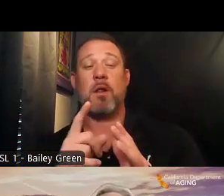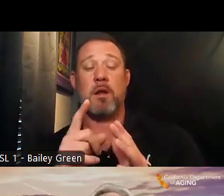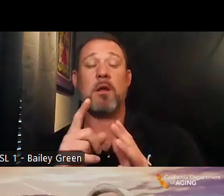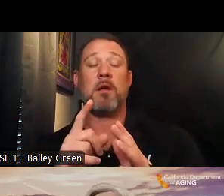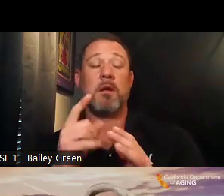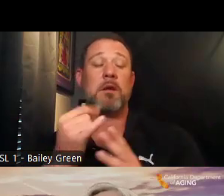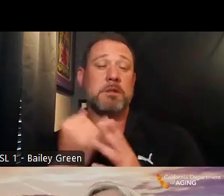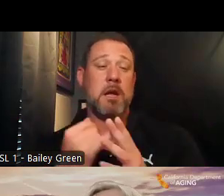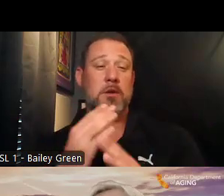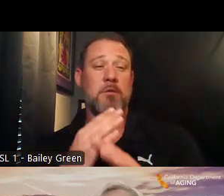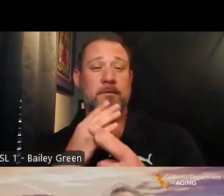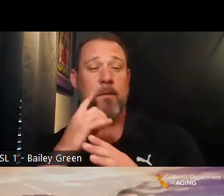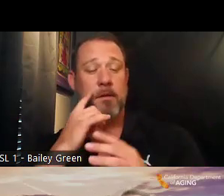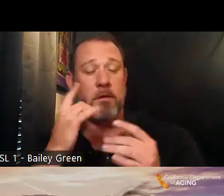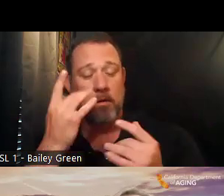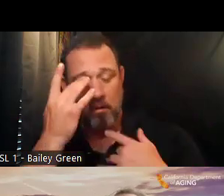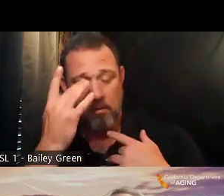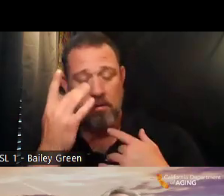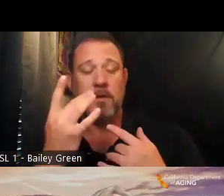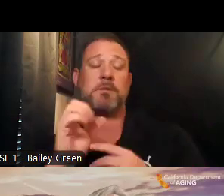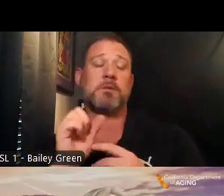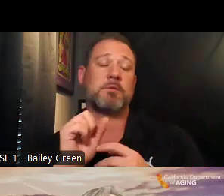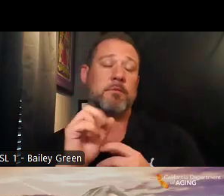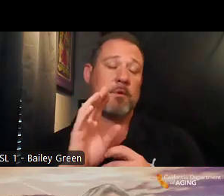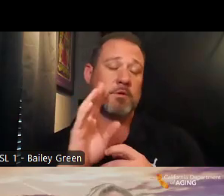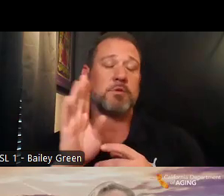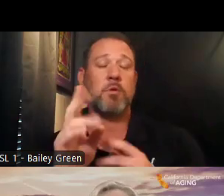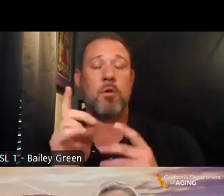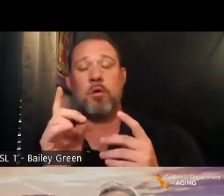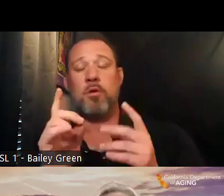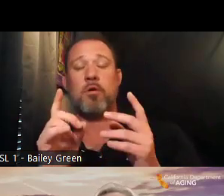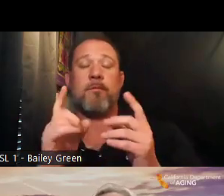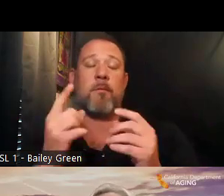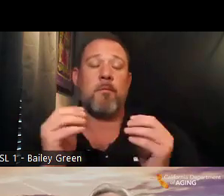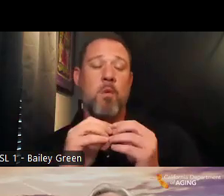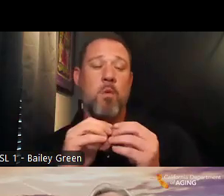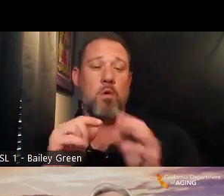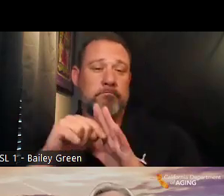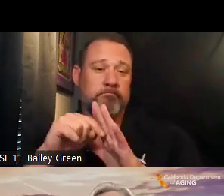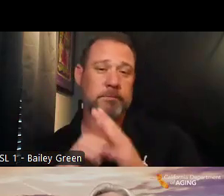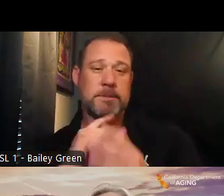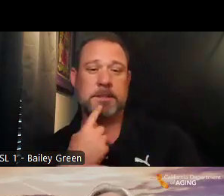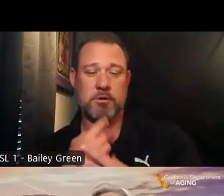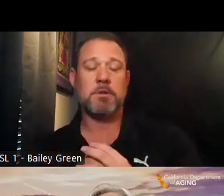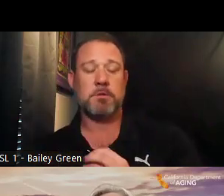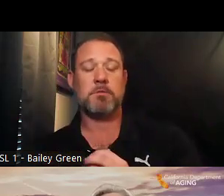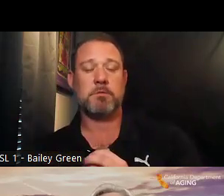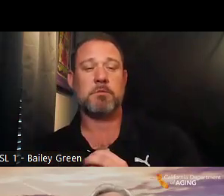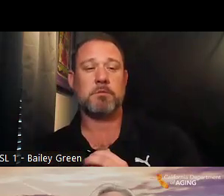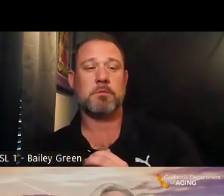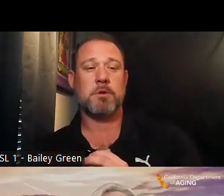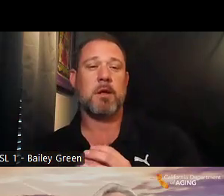designed to prevent mental illness and substance use disorder from becoming more severe and to